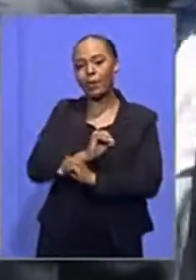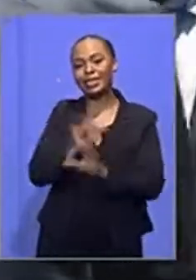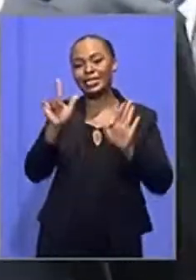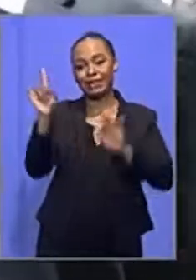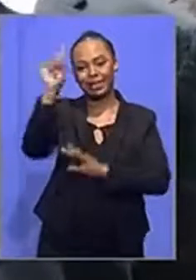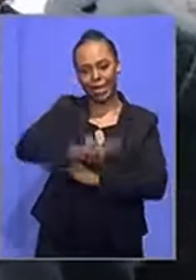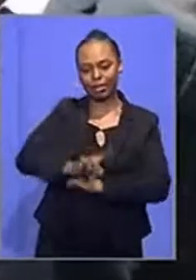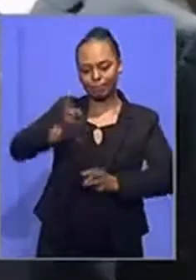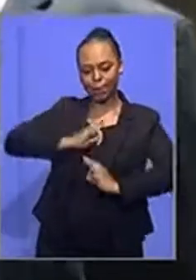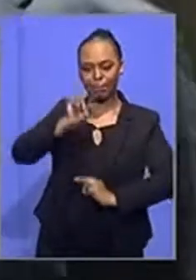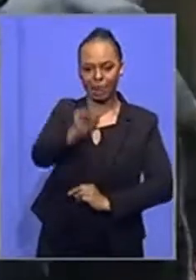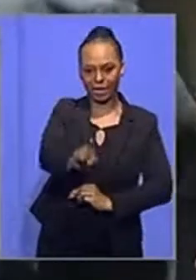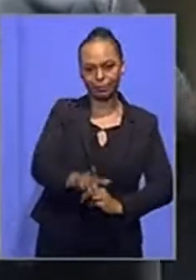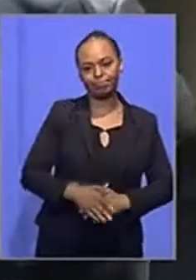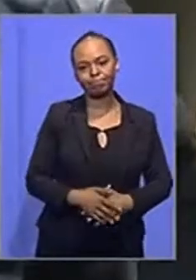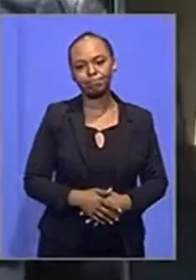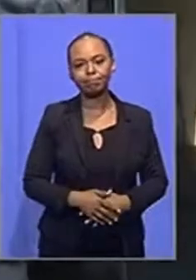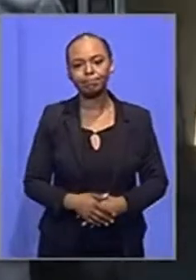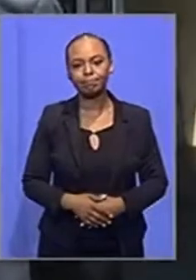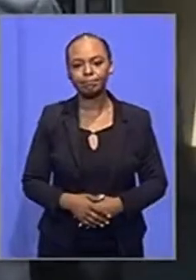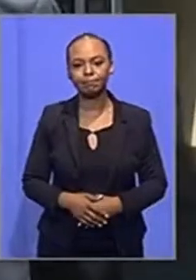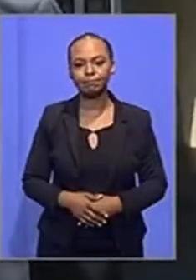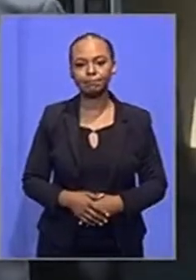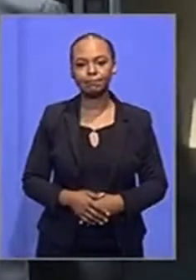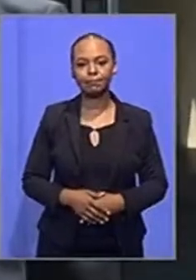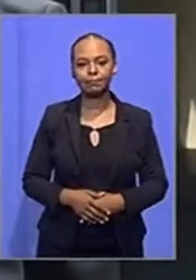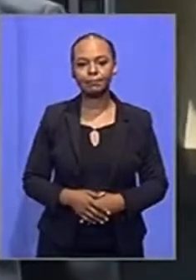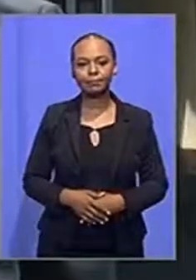wa Freistata o itlamme ho arabela. Tesa amen rona tse ama mmuso bohareng re tla di fetisetsa mmuso bohareng gore